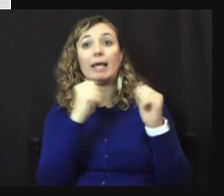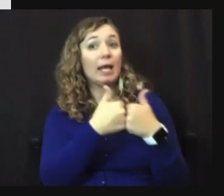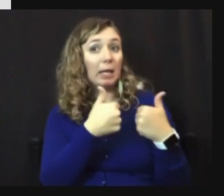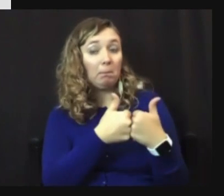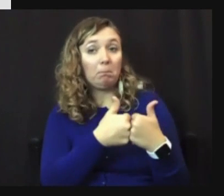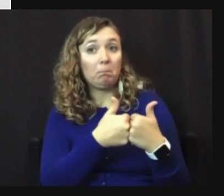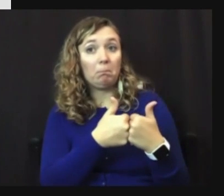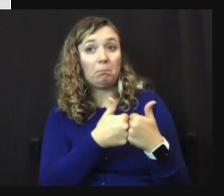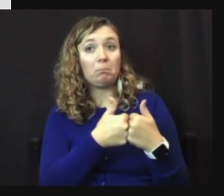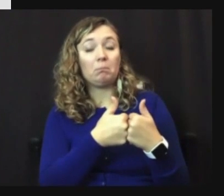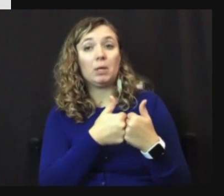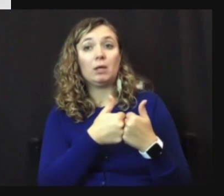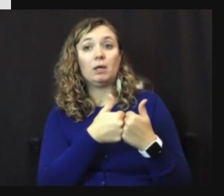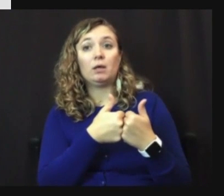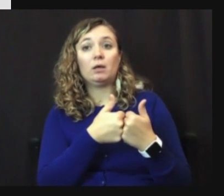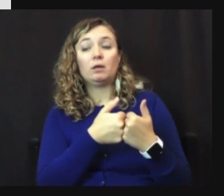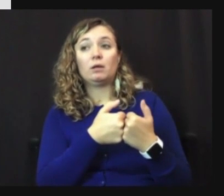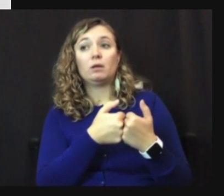How do we